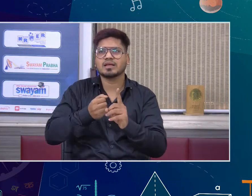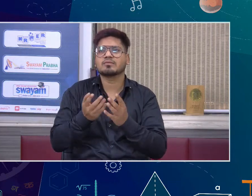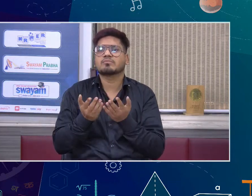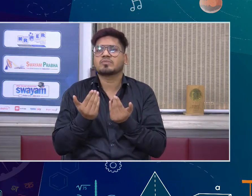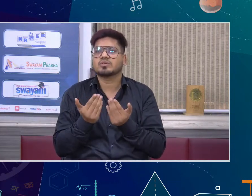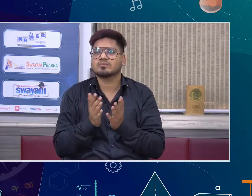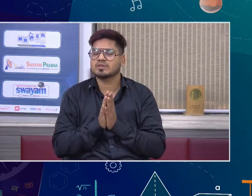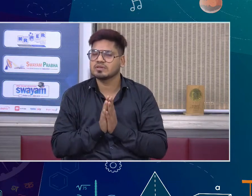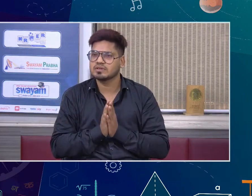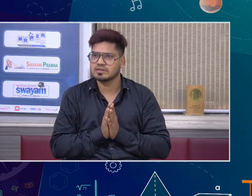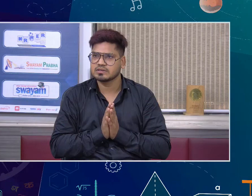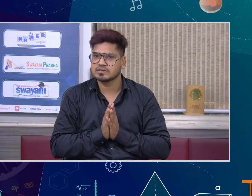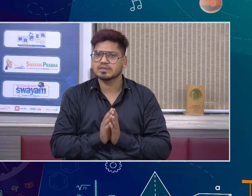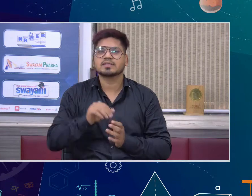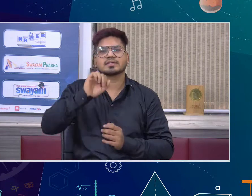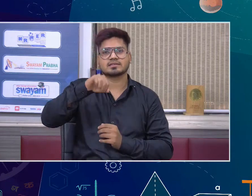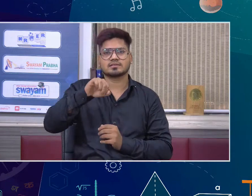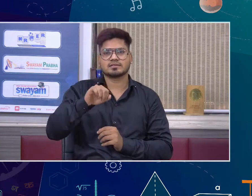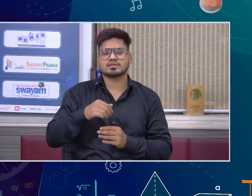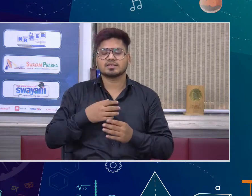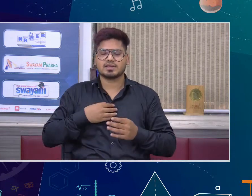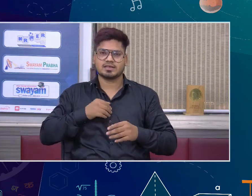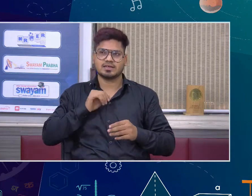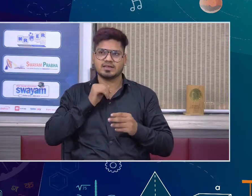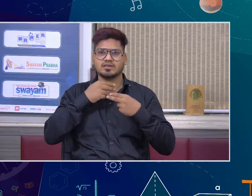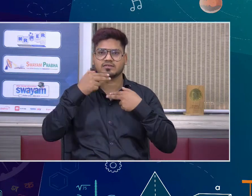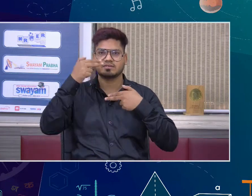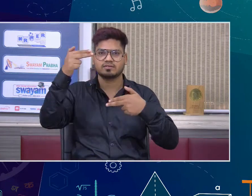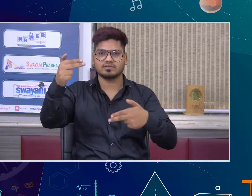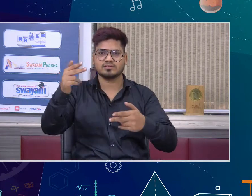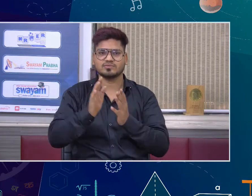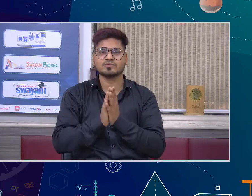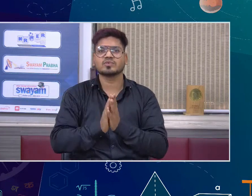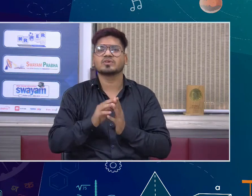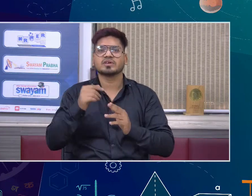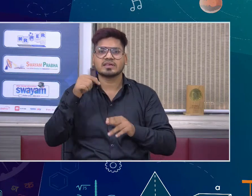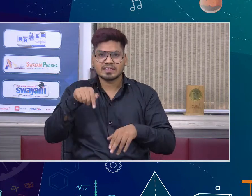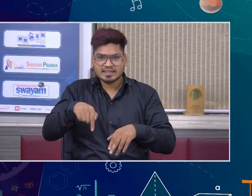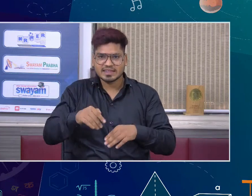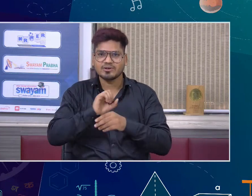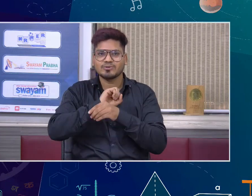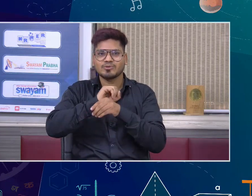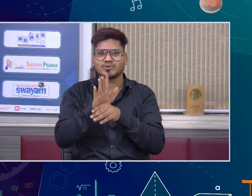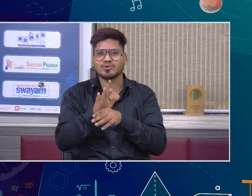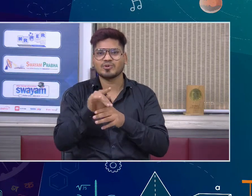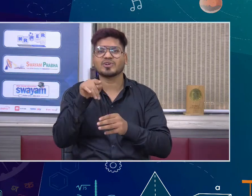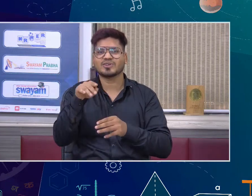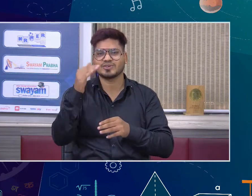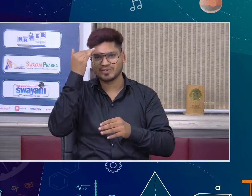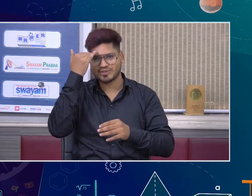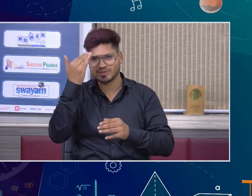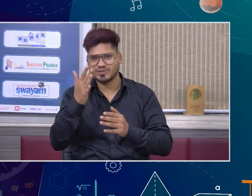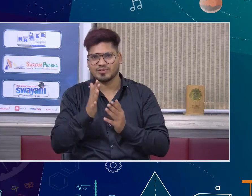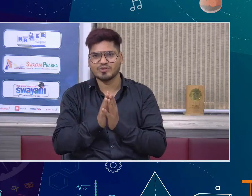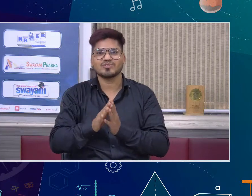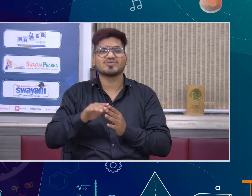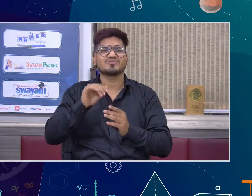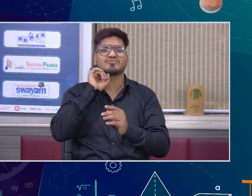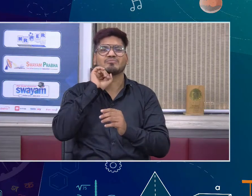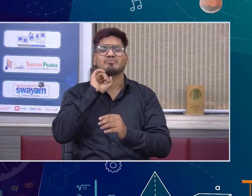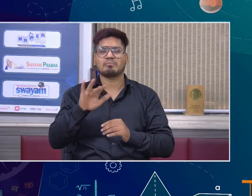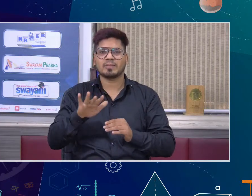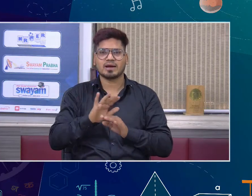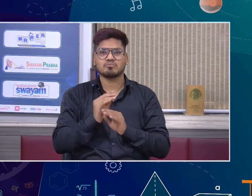about? Yeah, I can talk about it because the COVID-19, the pandemic is very